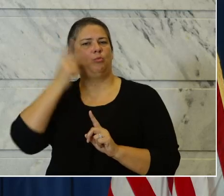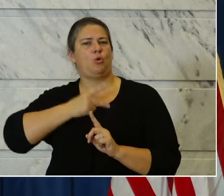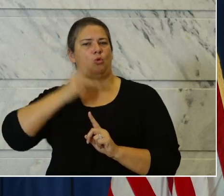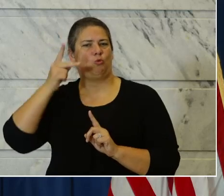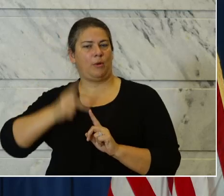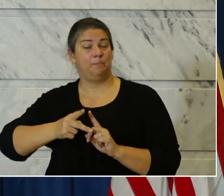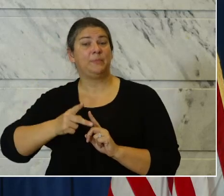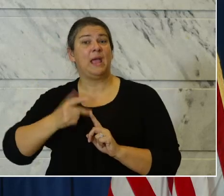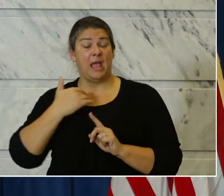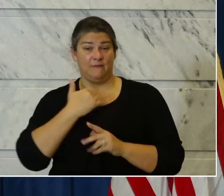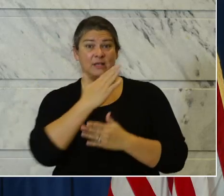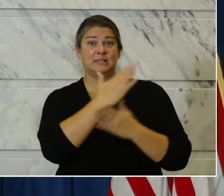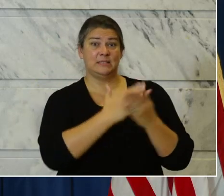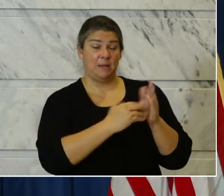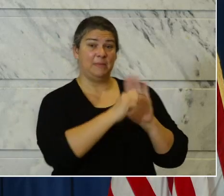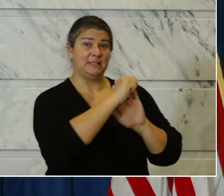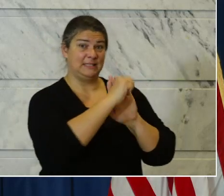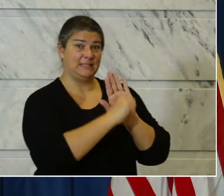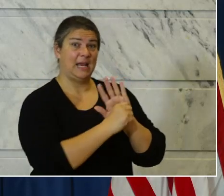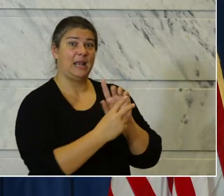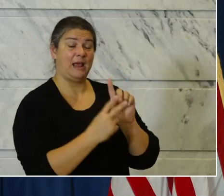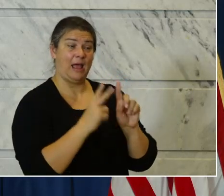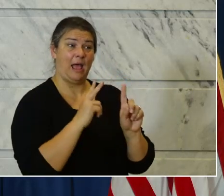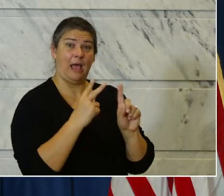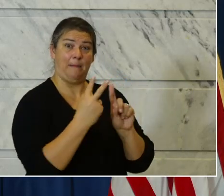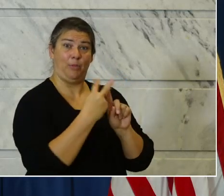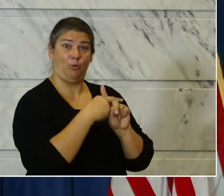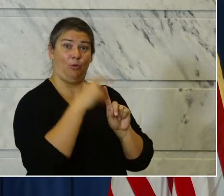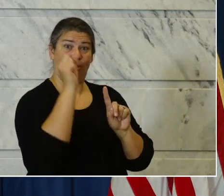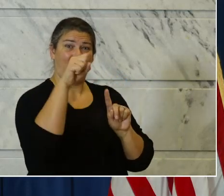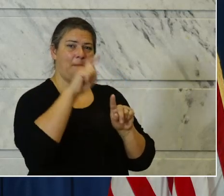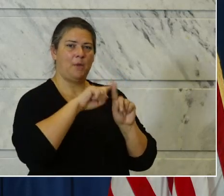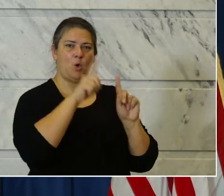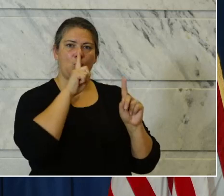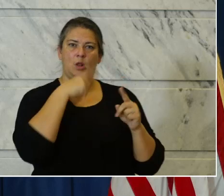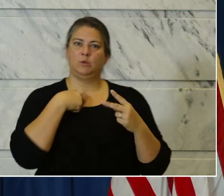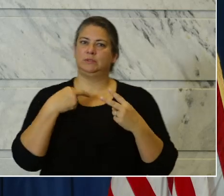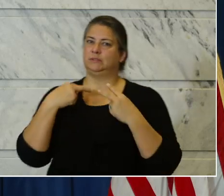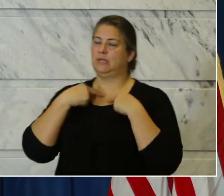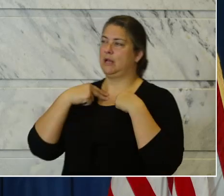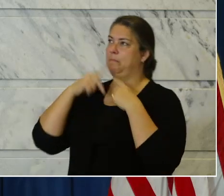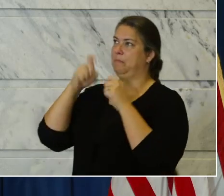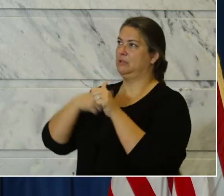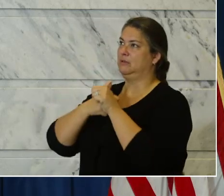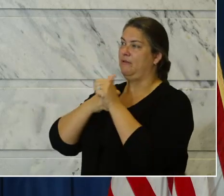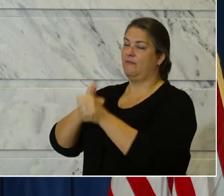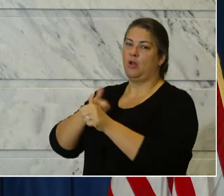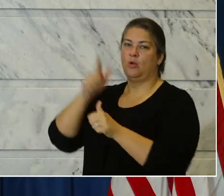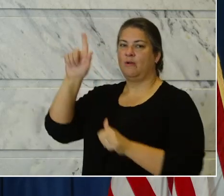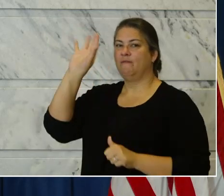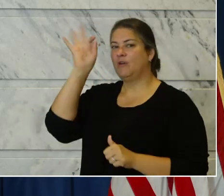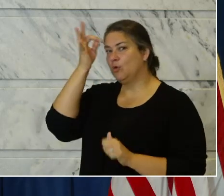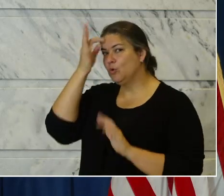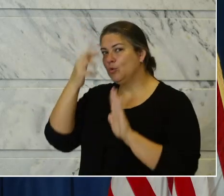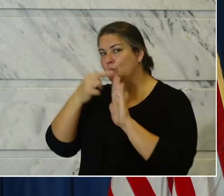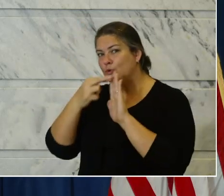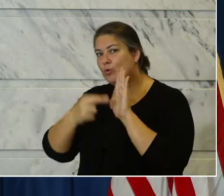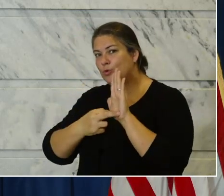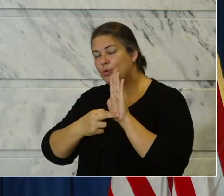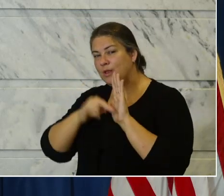statutes that apply, but we are bound by federal rules, whether we're talking about traditional unemployment and definitely when we're talking